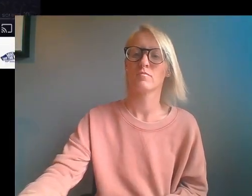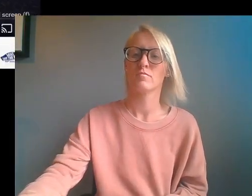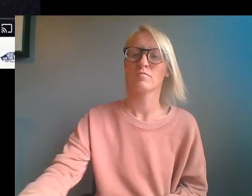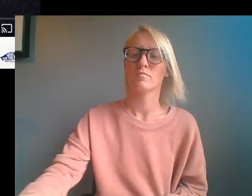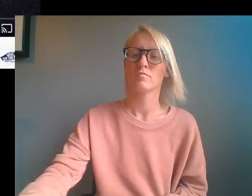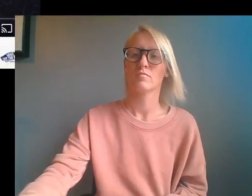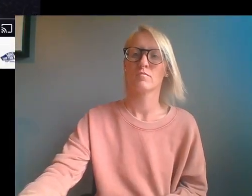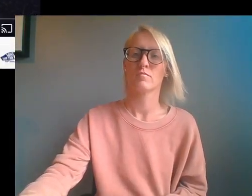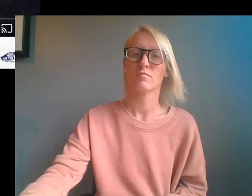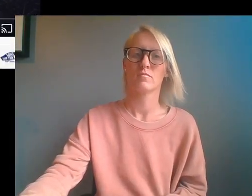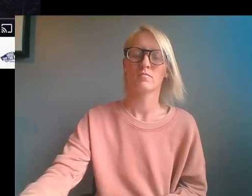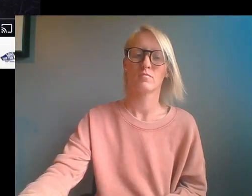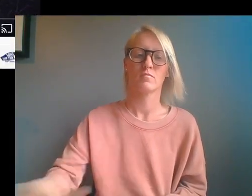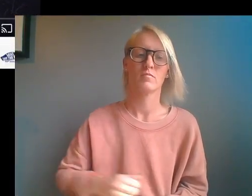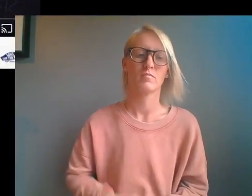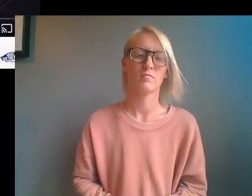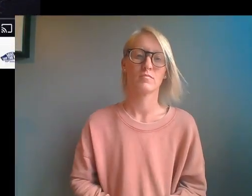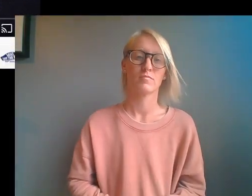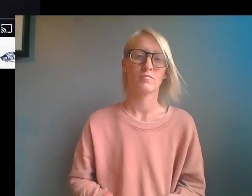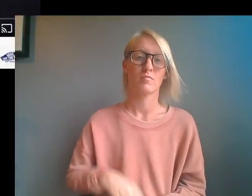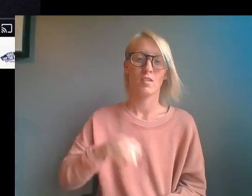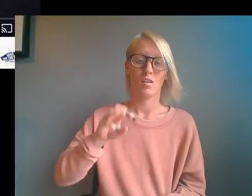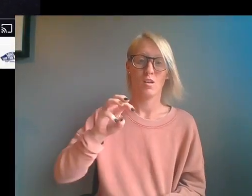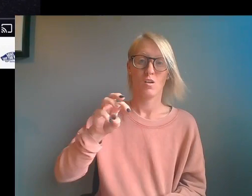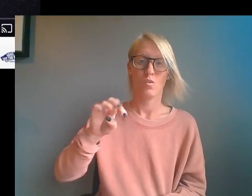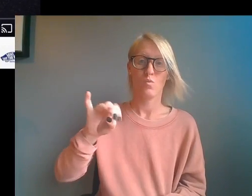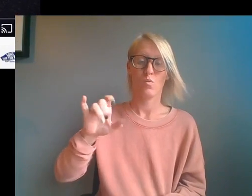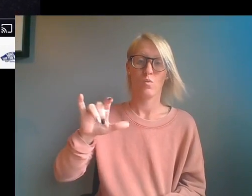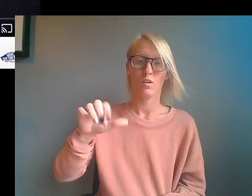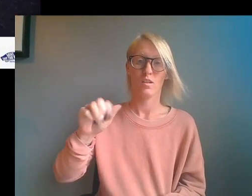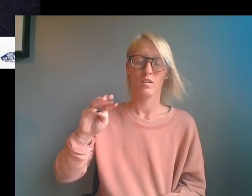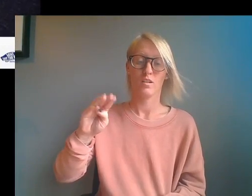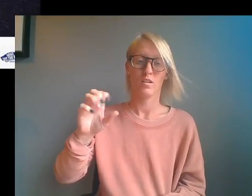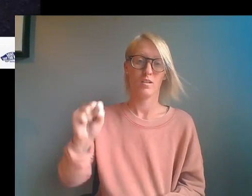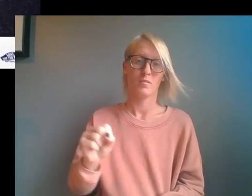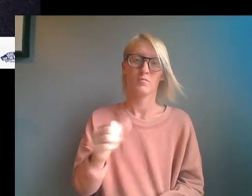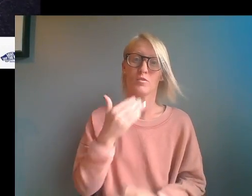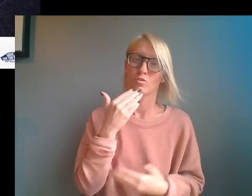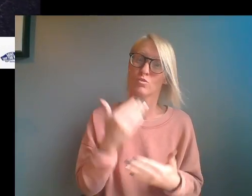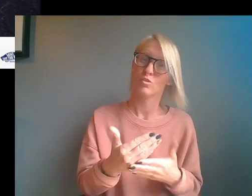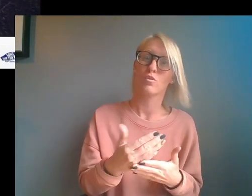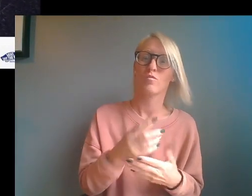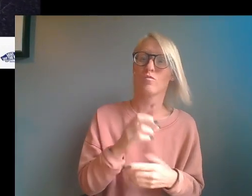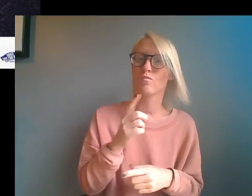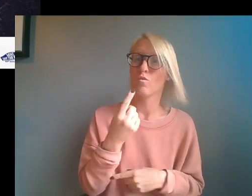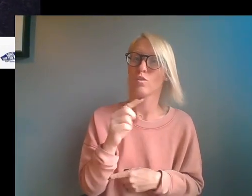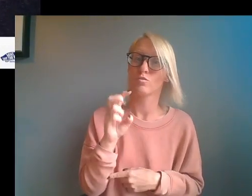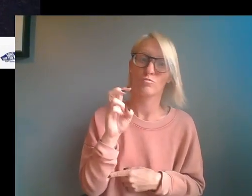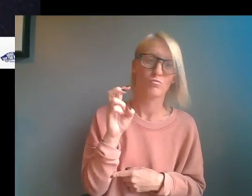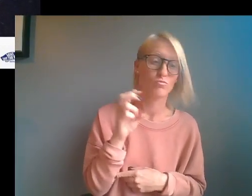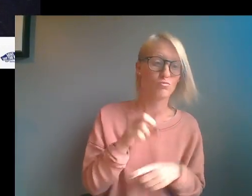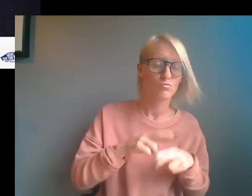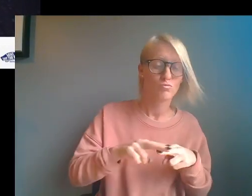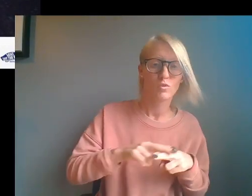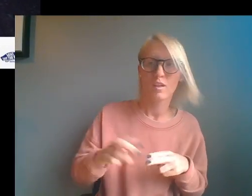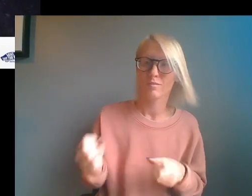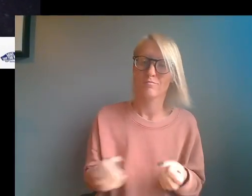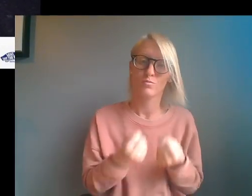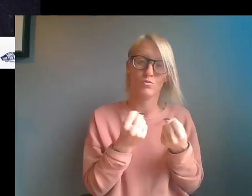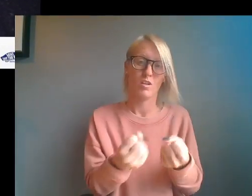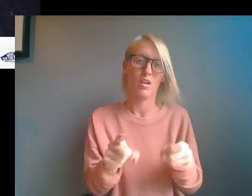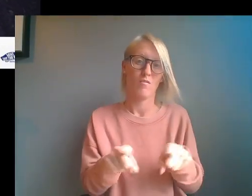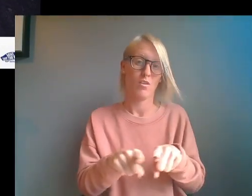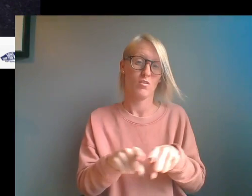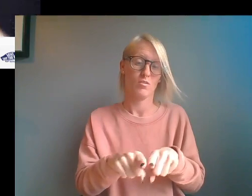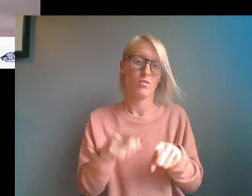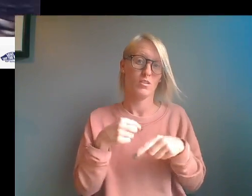Williams is also a good jumping off point for the Grand Canyon. You can actually take the train there. We're not going this time, but you can also drive from Flagstaff, and here's some clips of last time